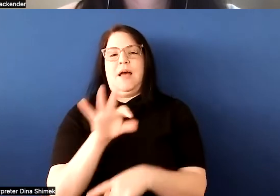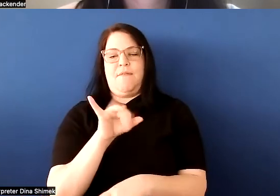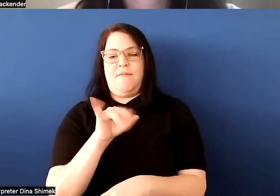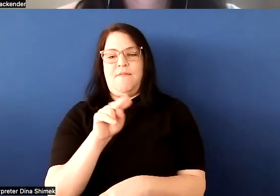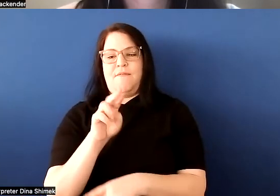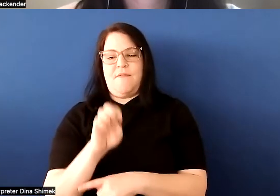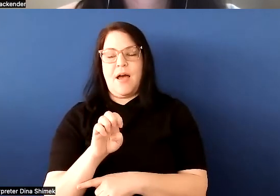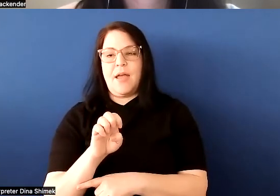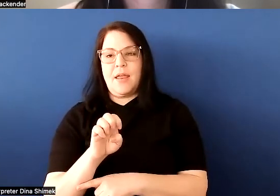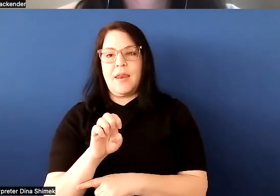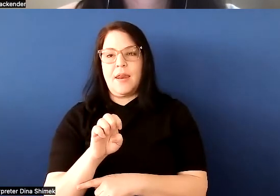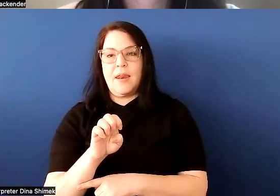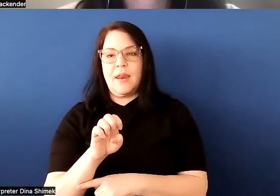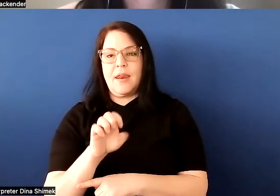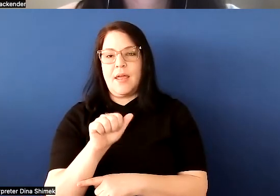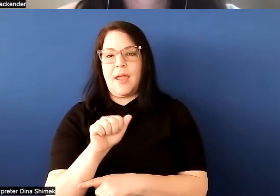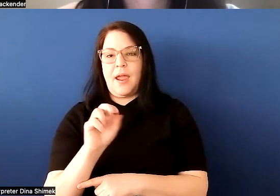FINDAN,